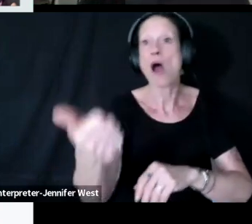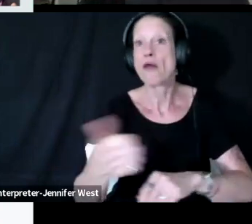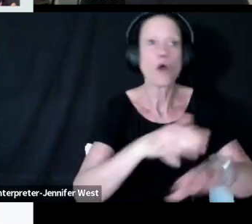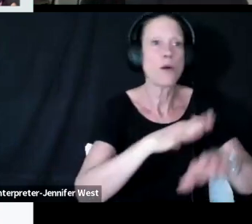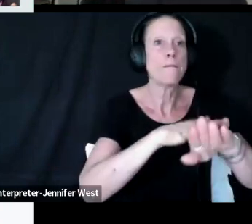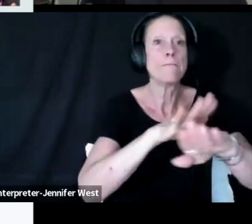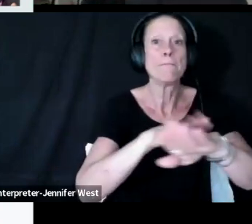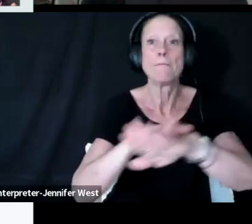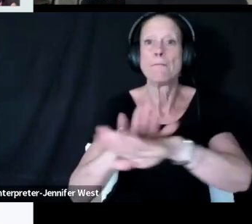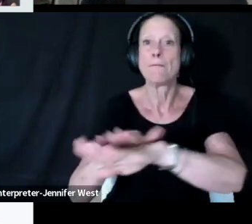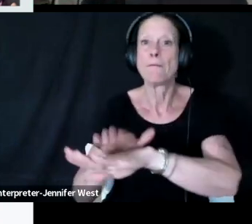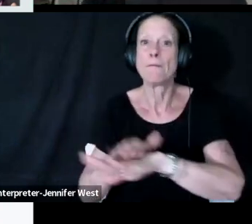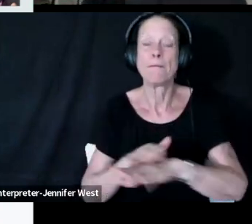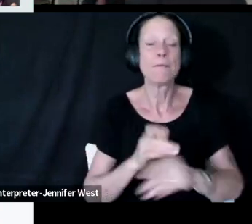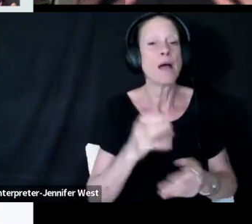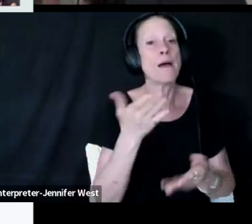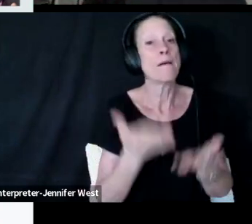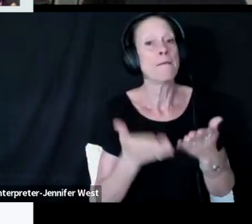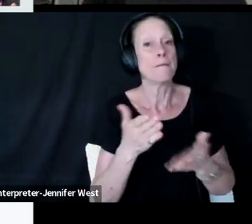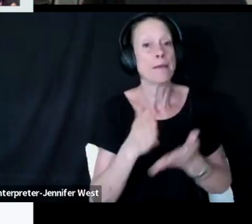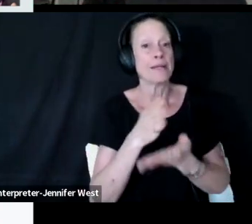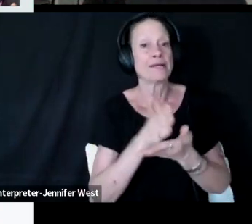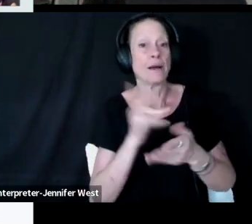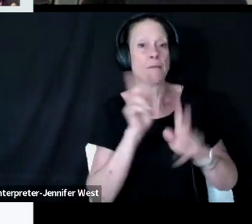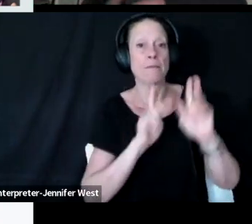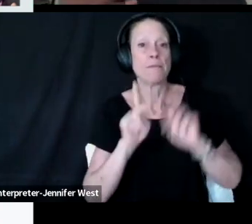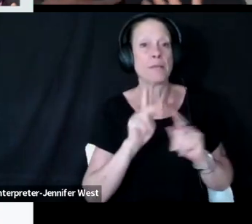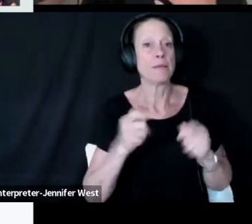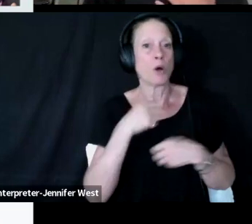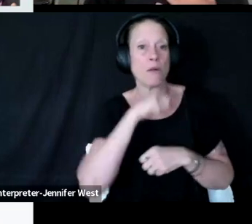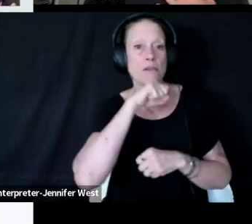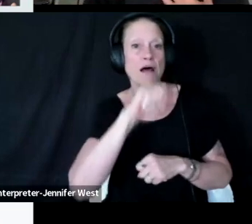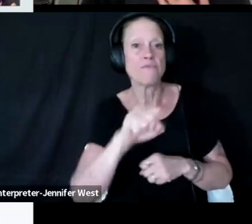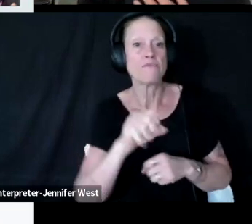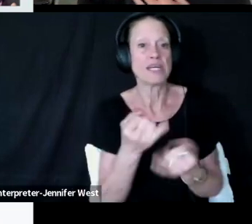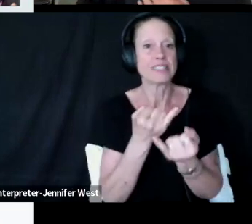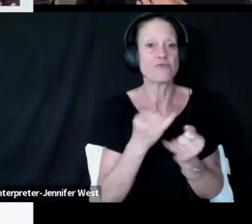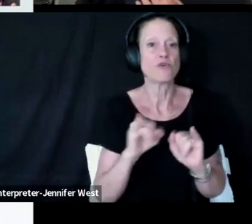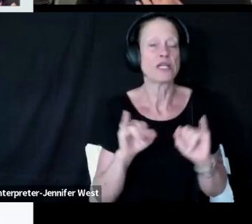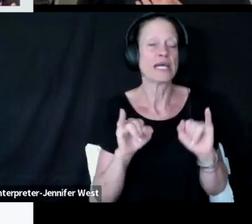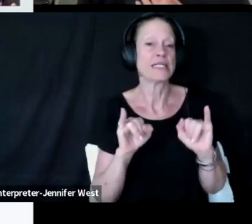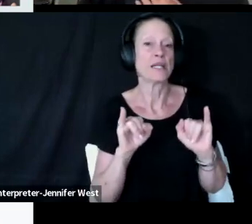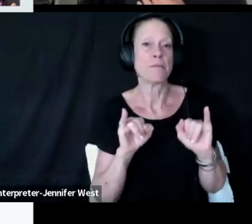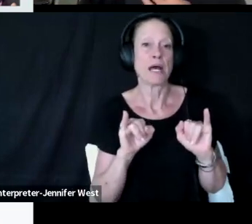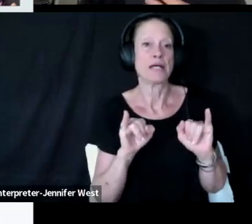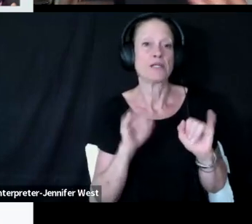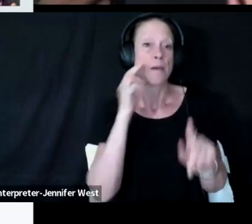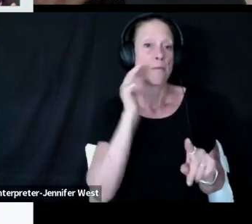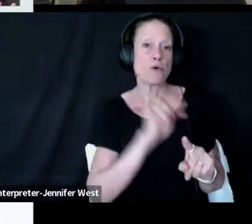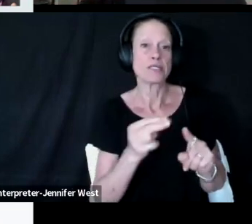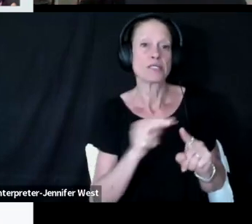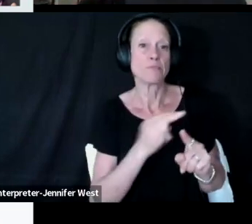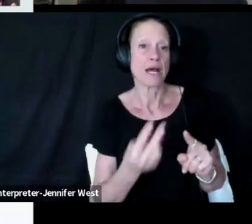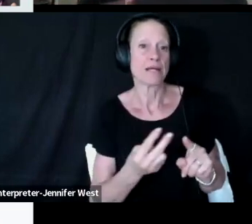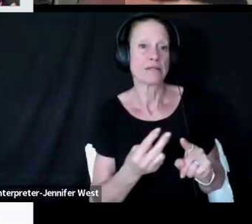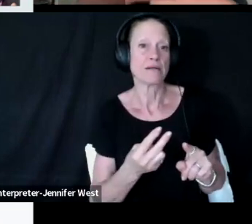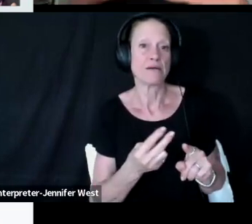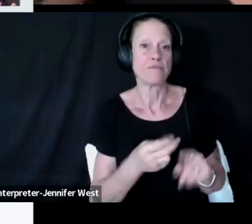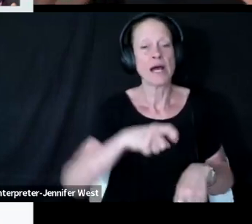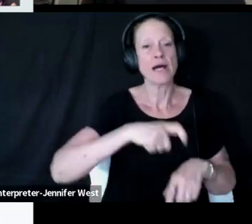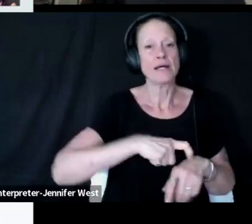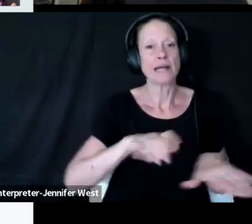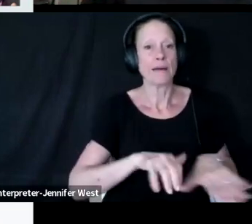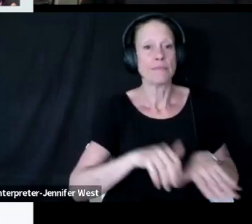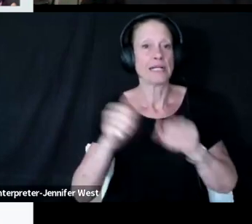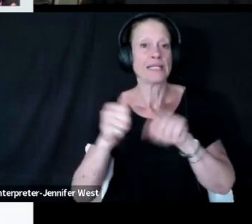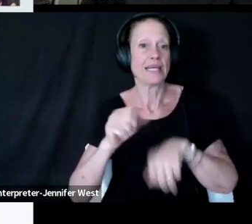to get them. Some have loved this idea from an independence standpoint for them to get their own notifications, time to leave for work, time to